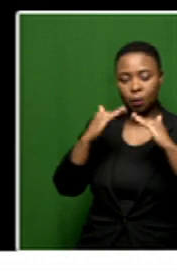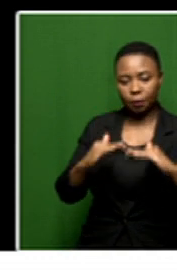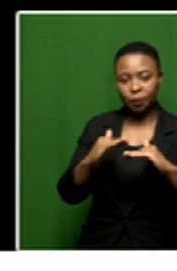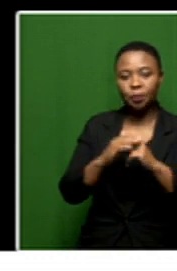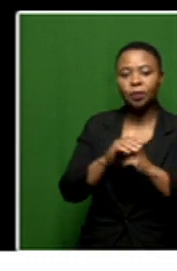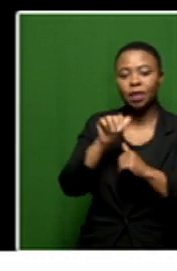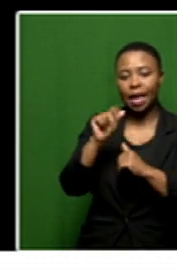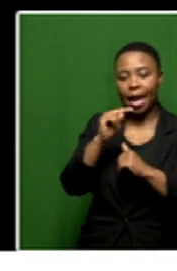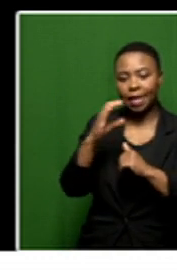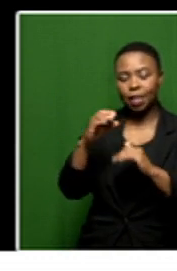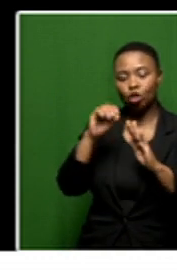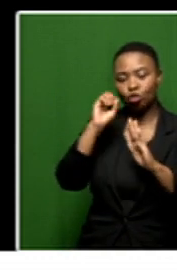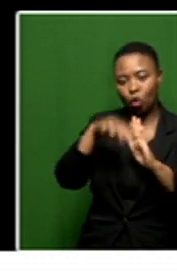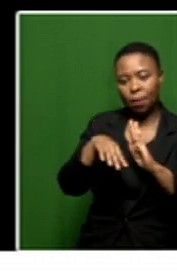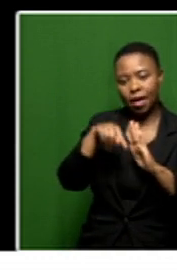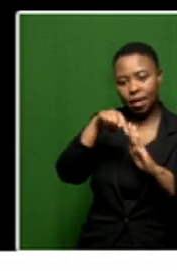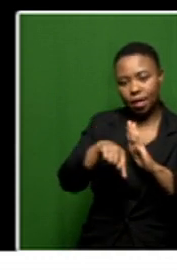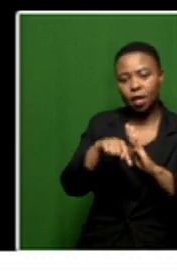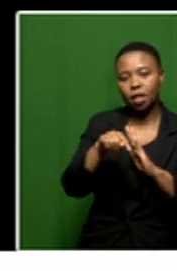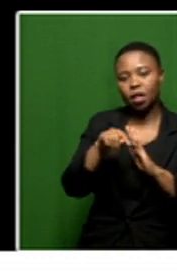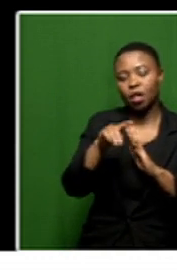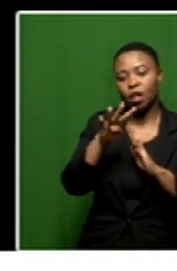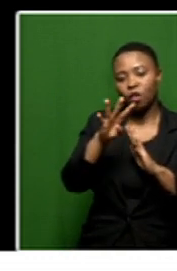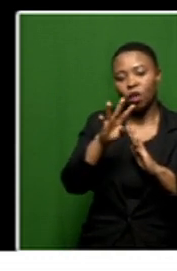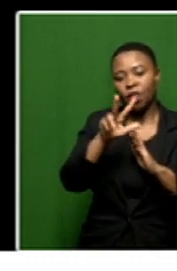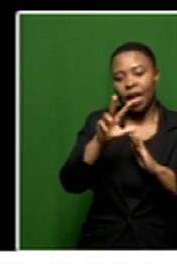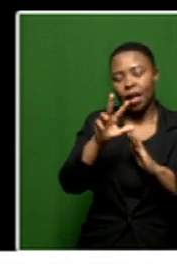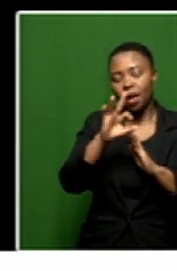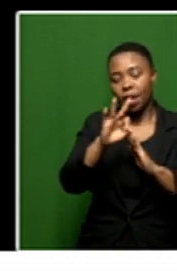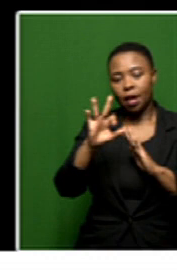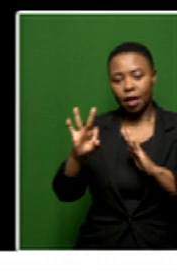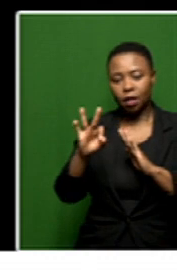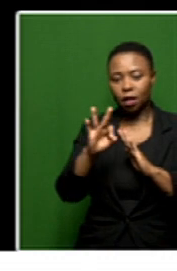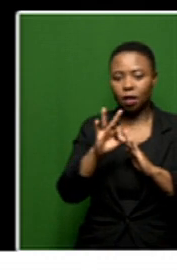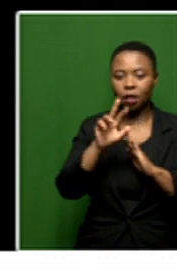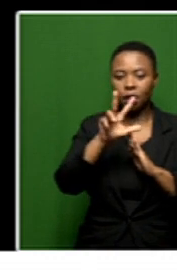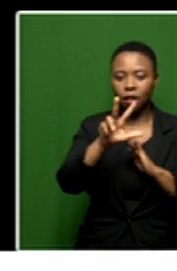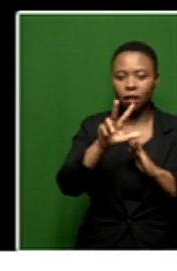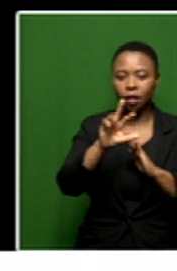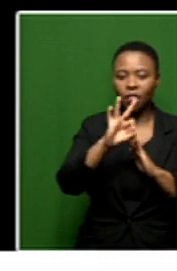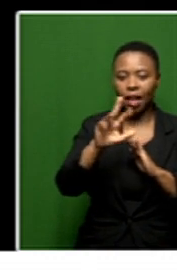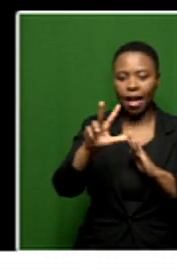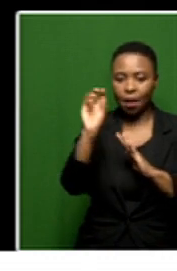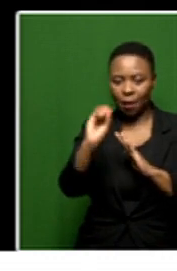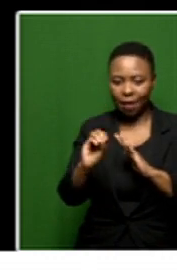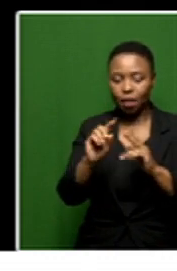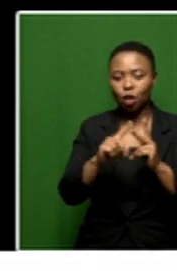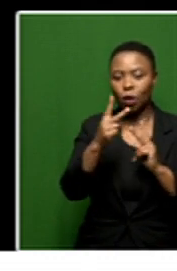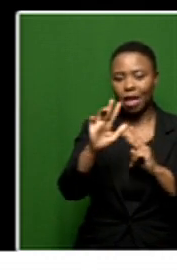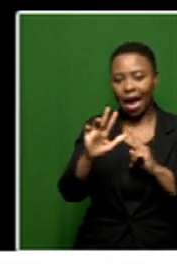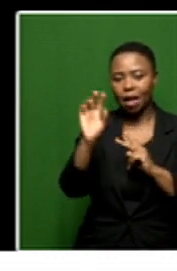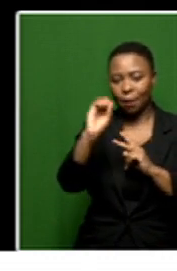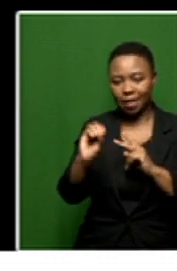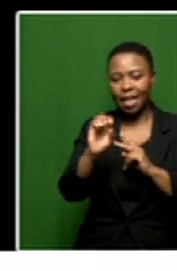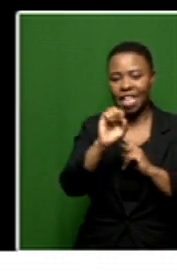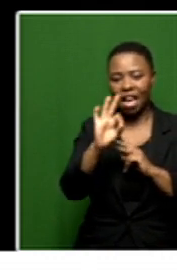the ANC again dropping below 50%, projecting at 38.3% here, with the DA at 29.4%.